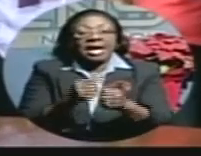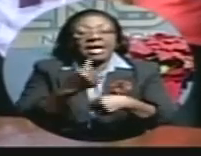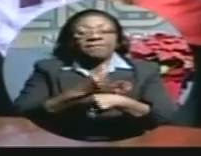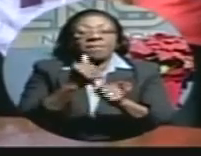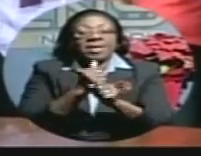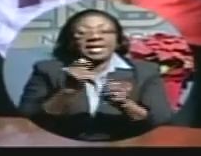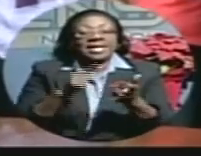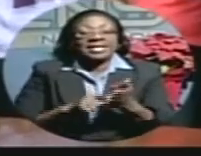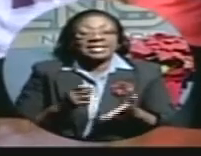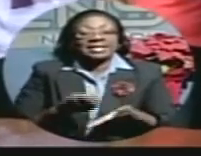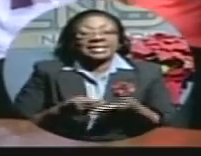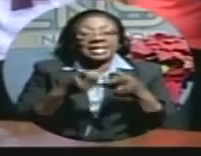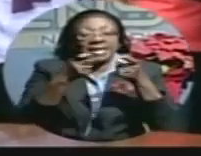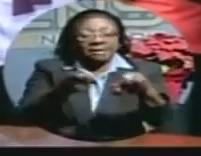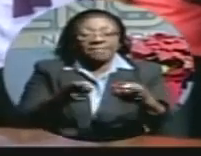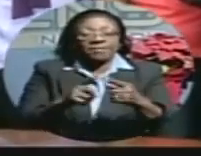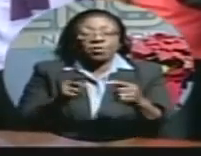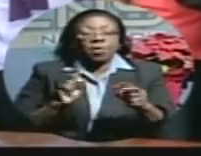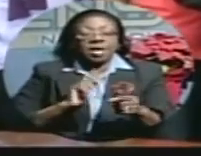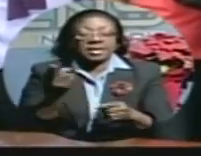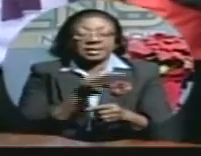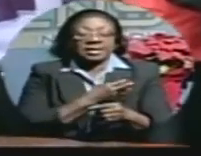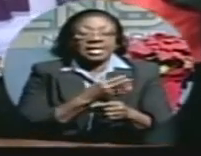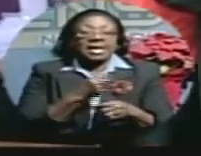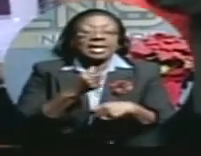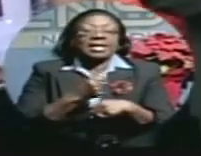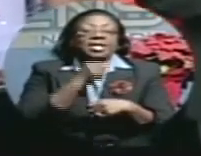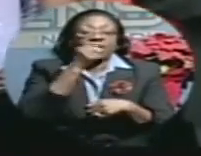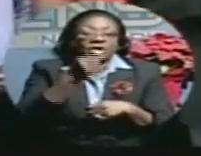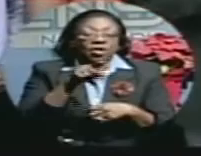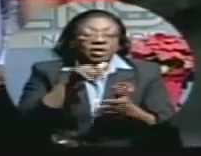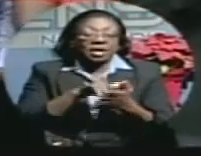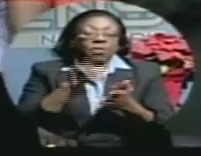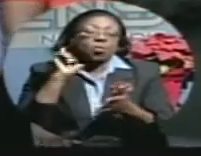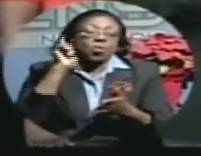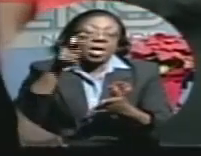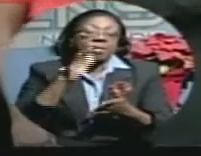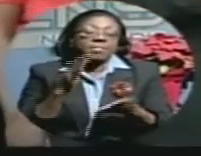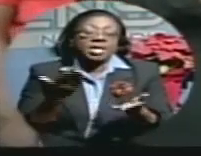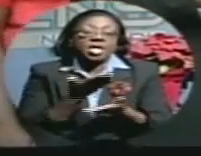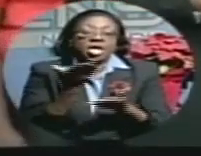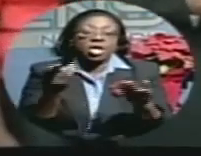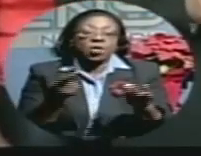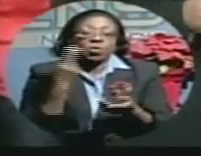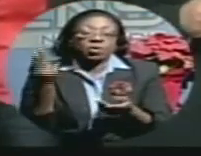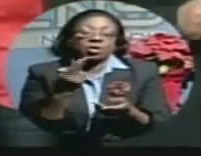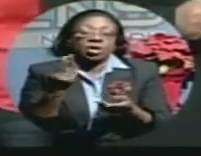this donation to us. And I can assure you that it will be used to the honor and glory of God and to the betterment of